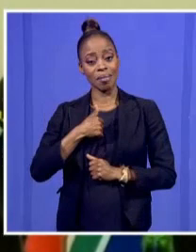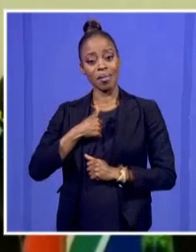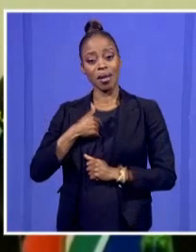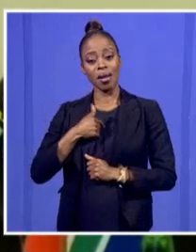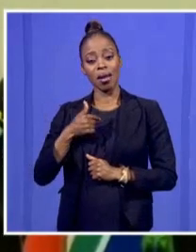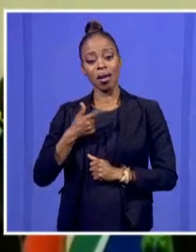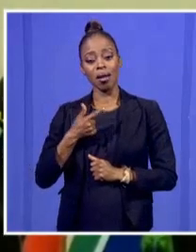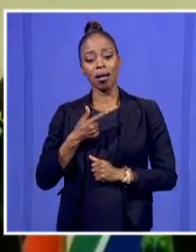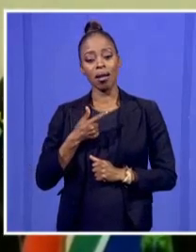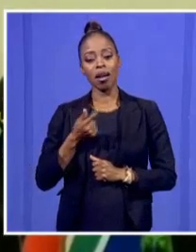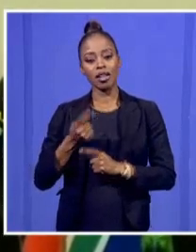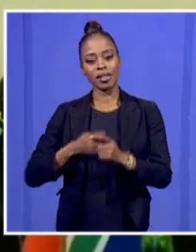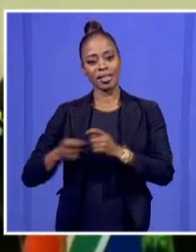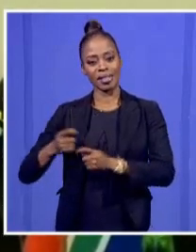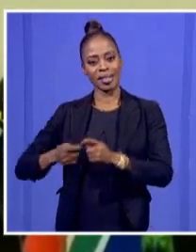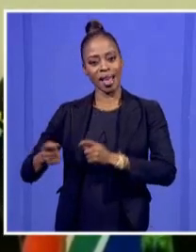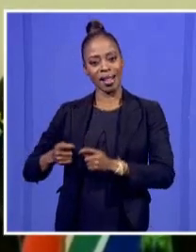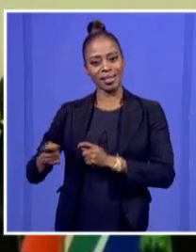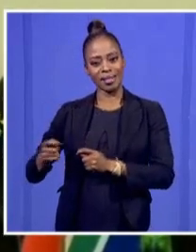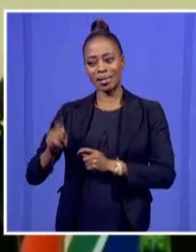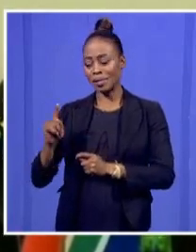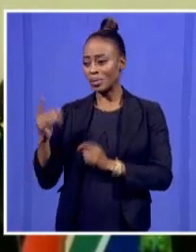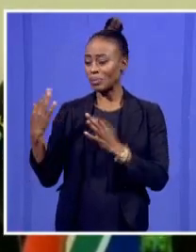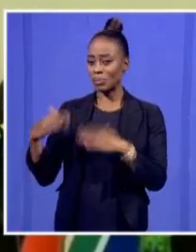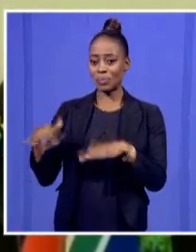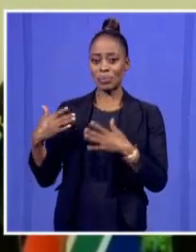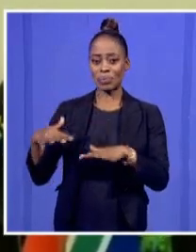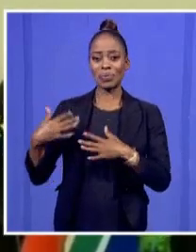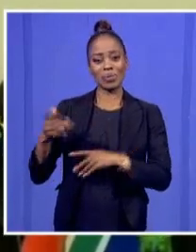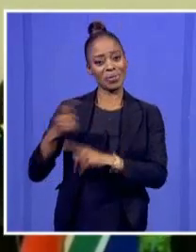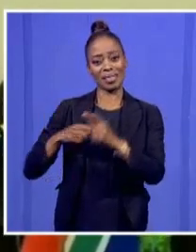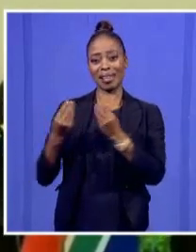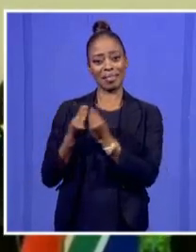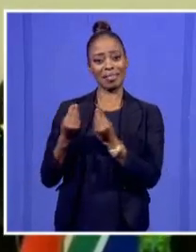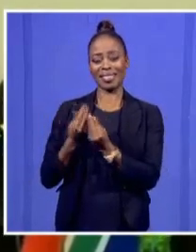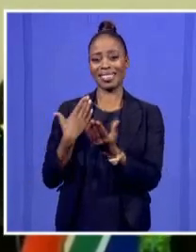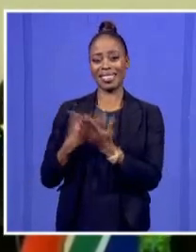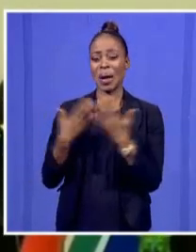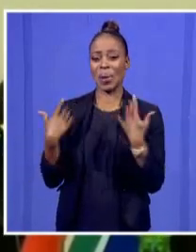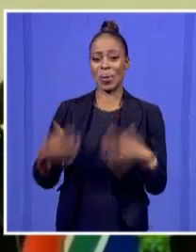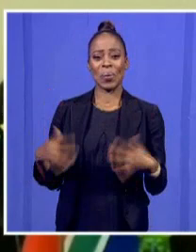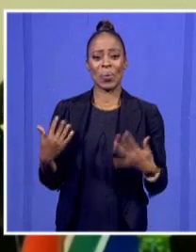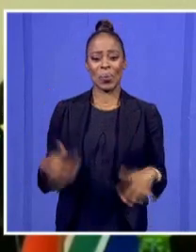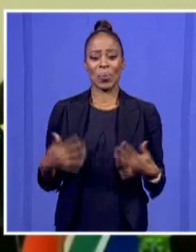sales, I think you make a very good salesman, Your Excellency.